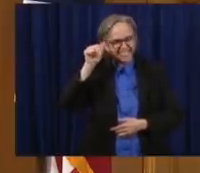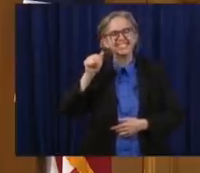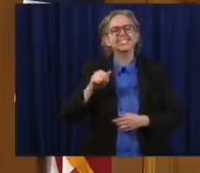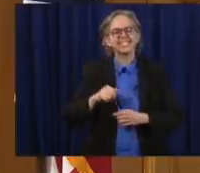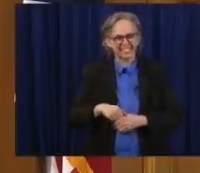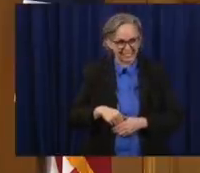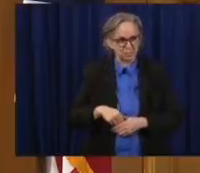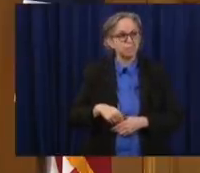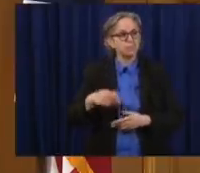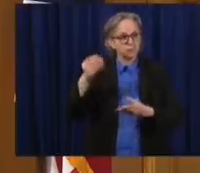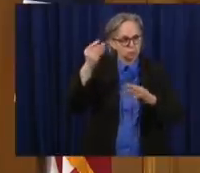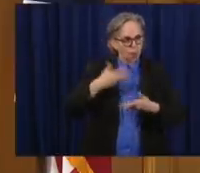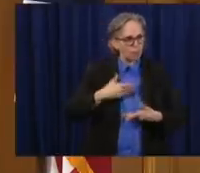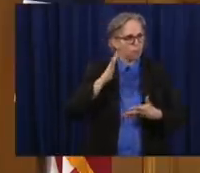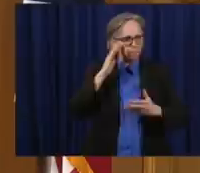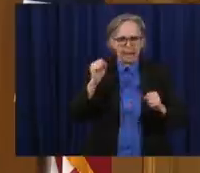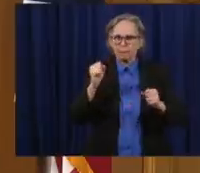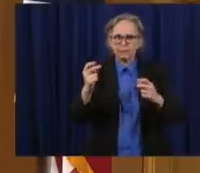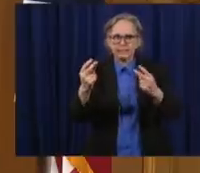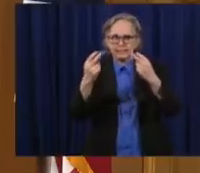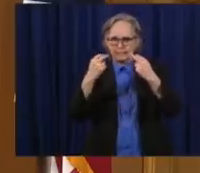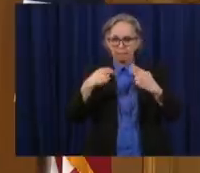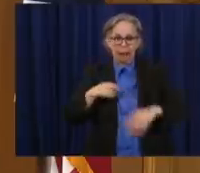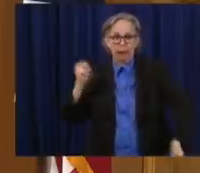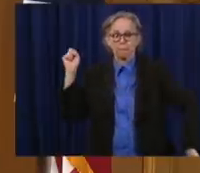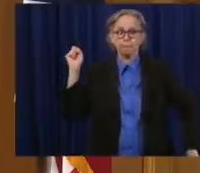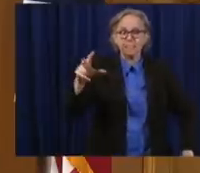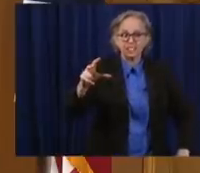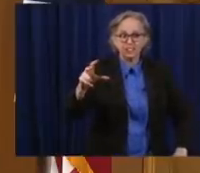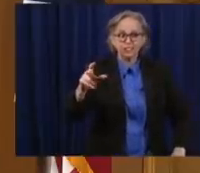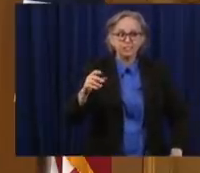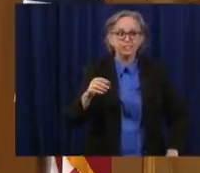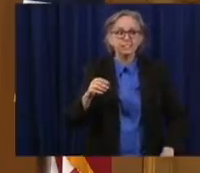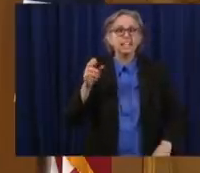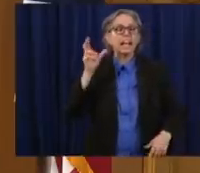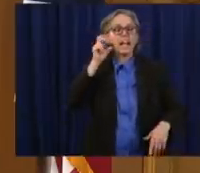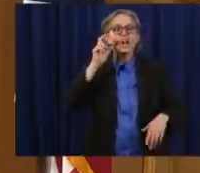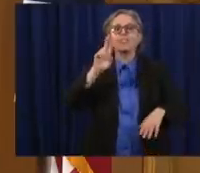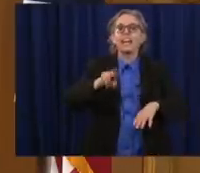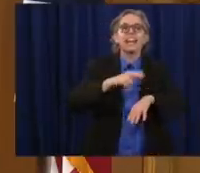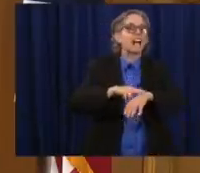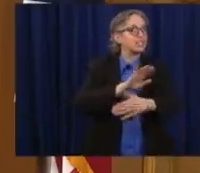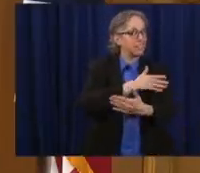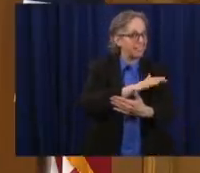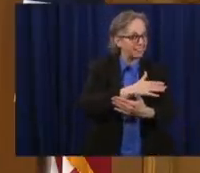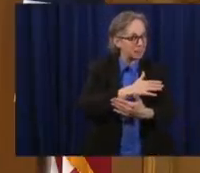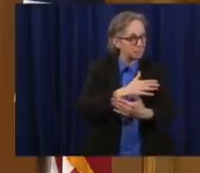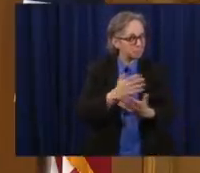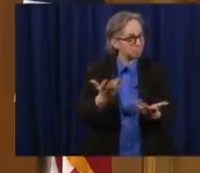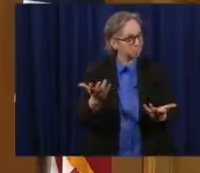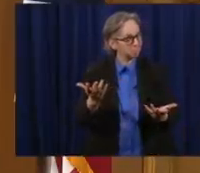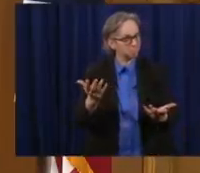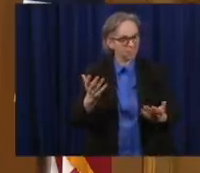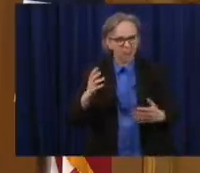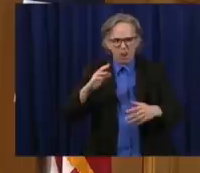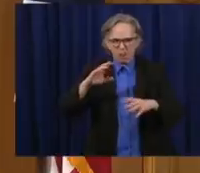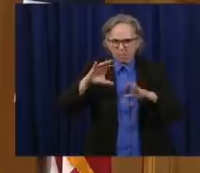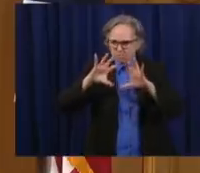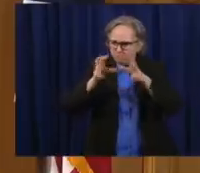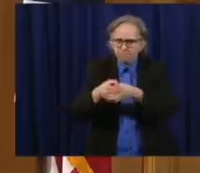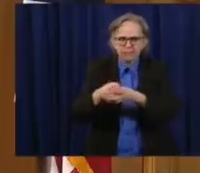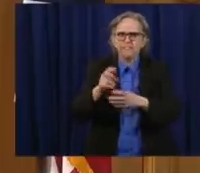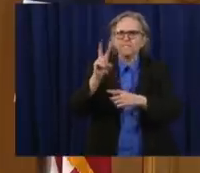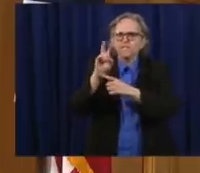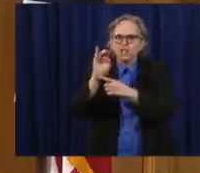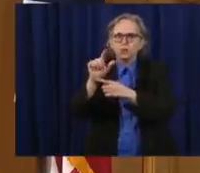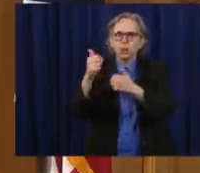pitch, but you'll hear the national anthem. There'll actually be a virtual game played. I'm not quite sure how that's going